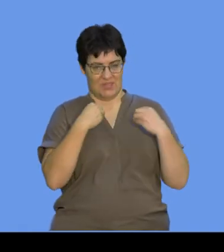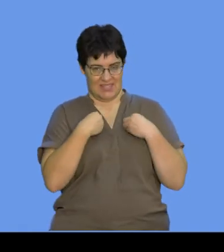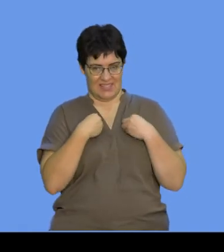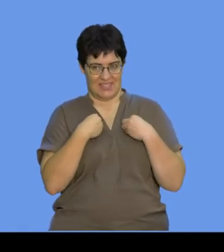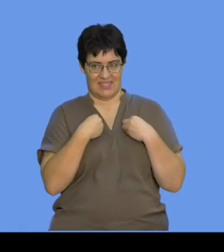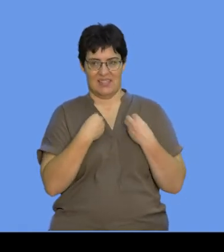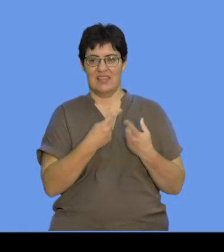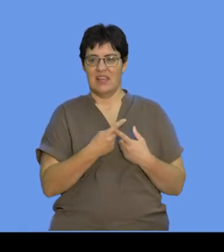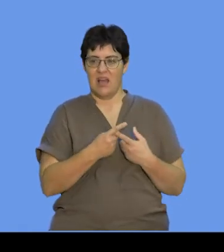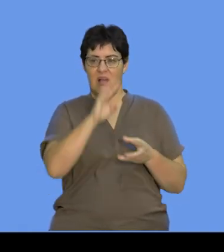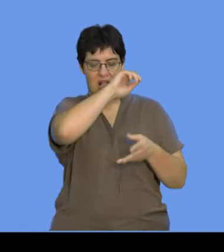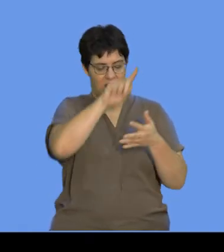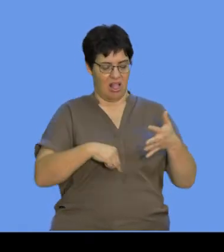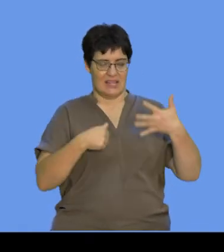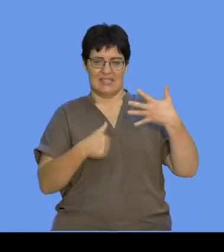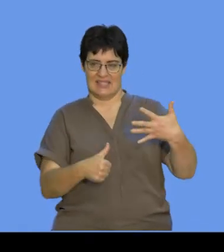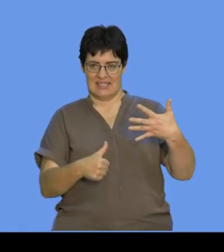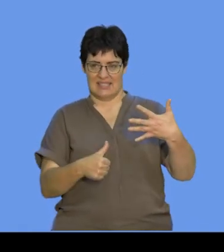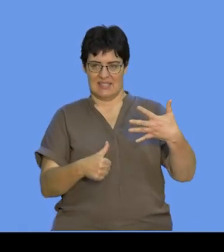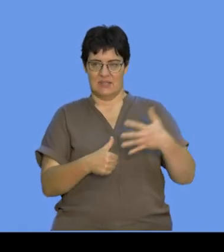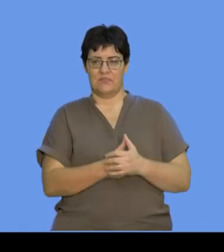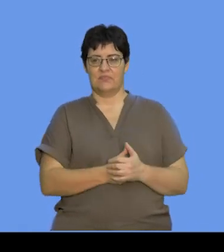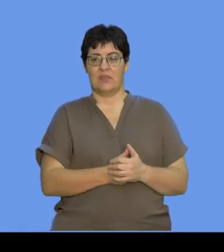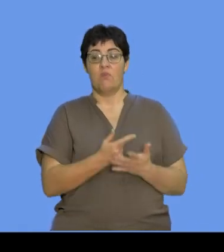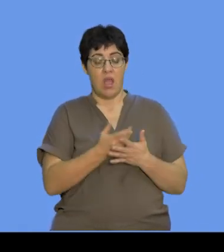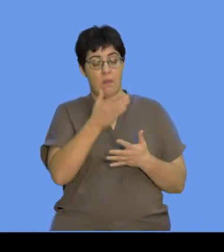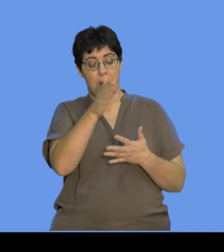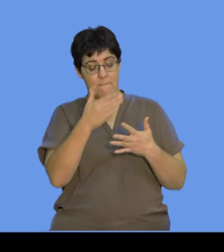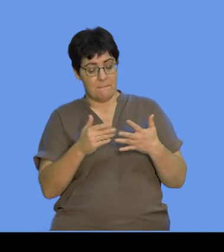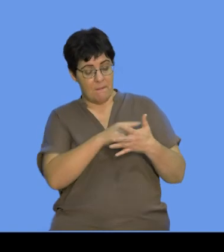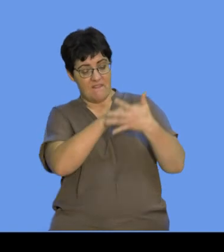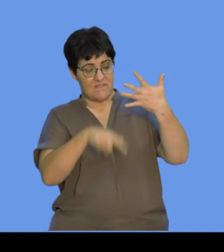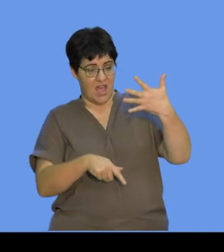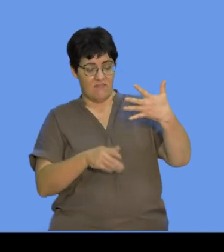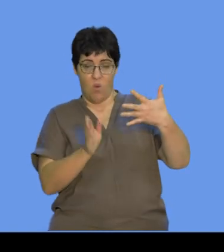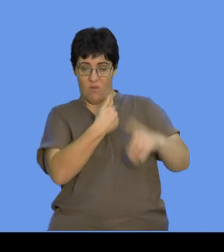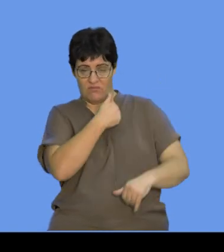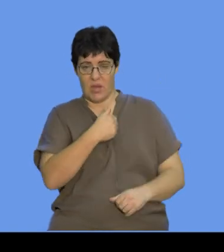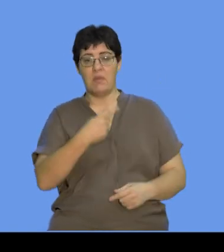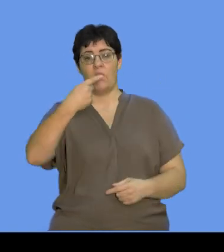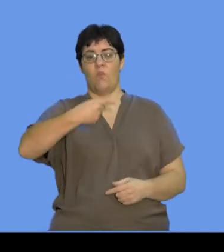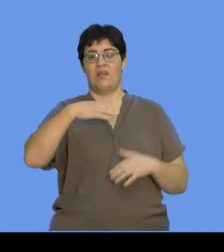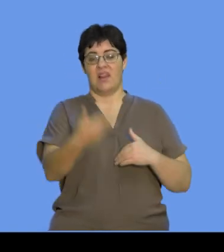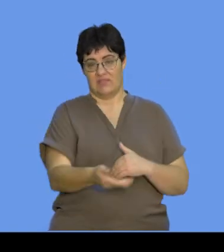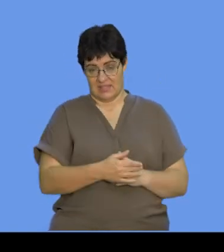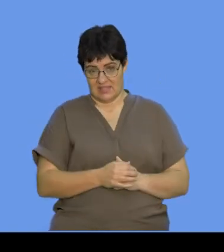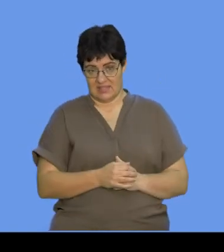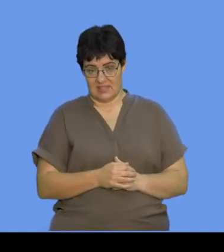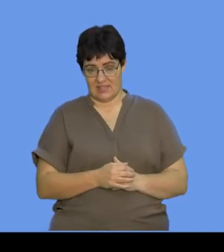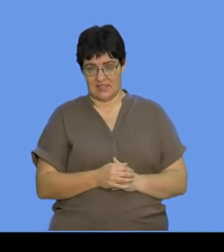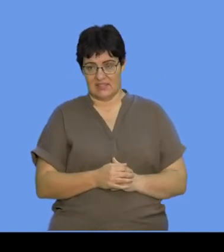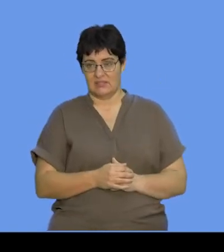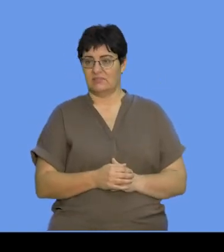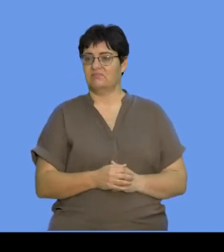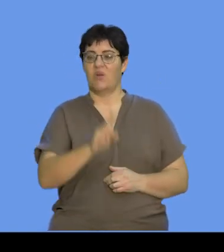6. Then we are saying that after eliminating 5 of the possible 6 options, we're left with only